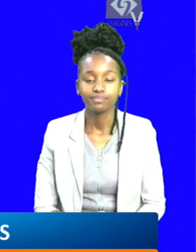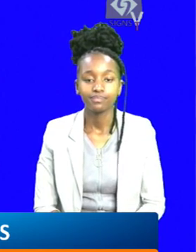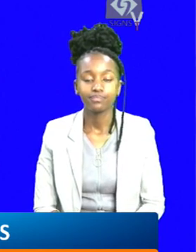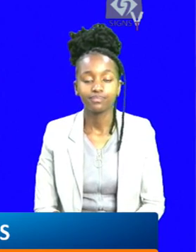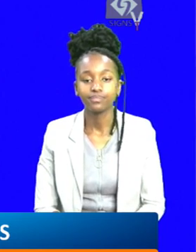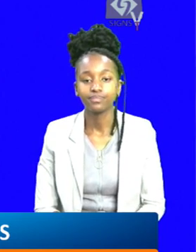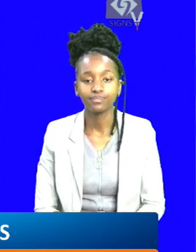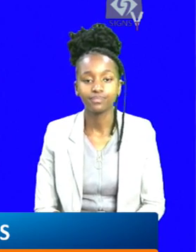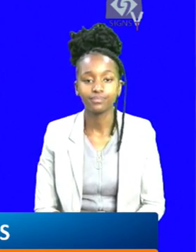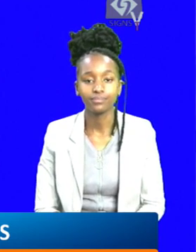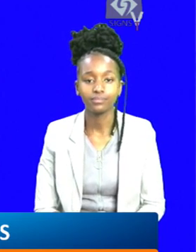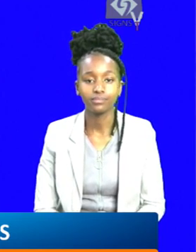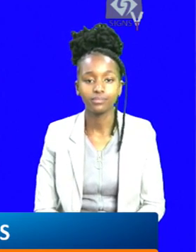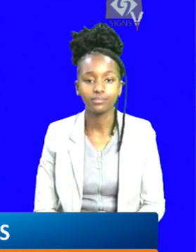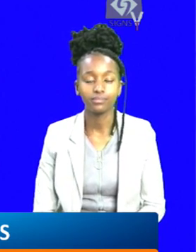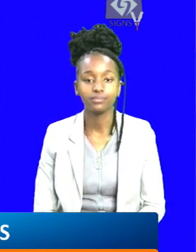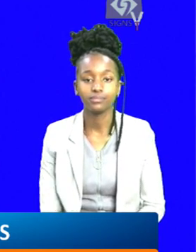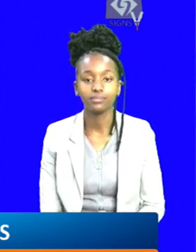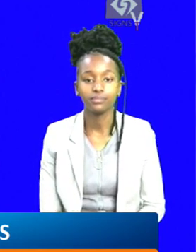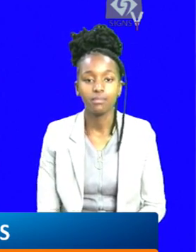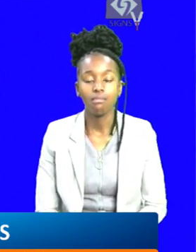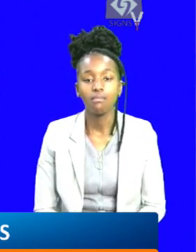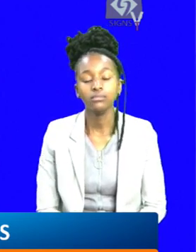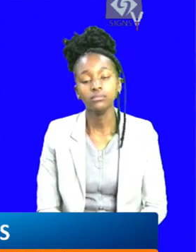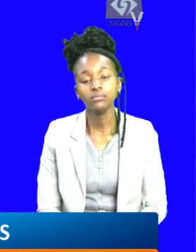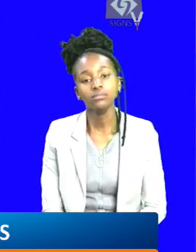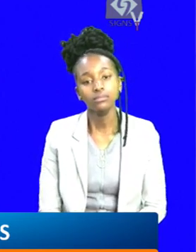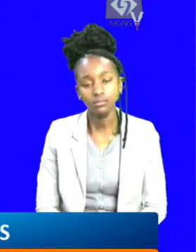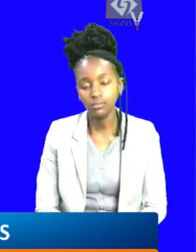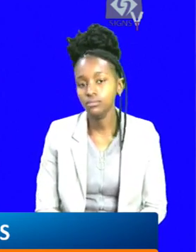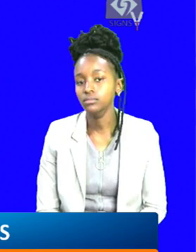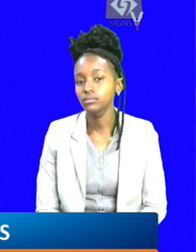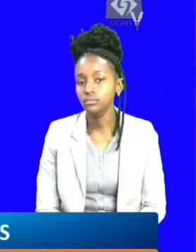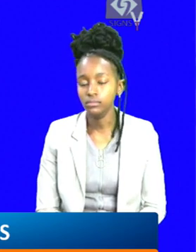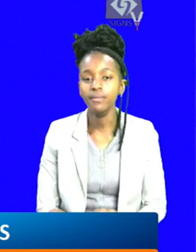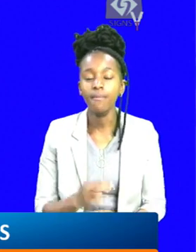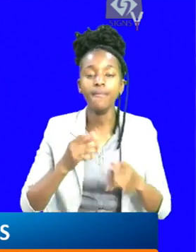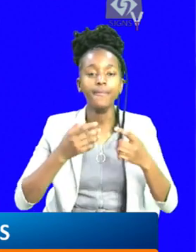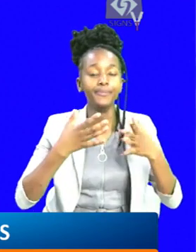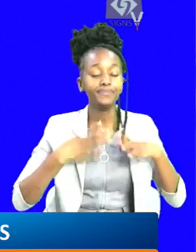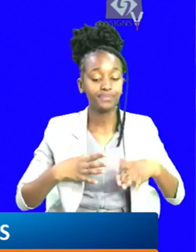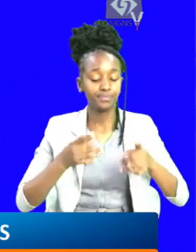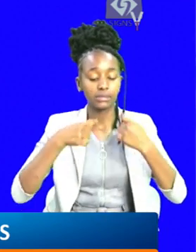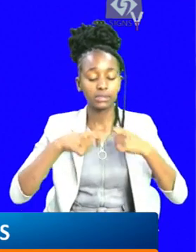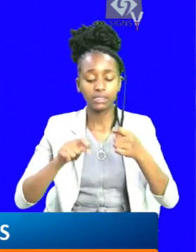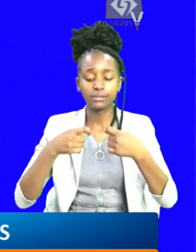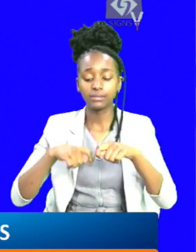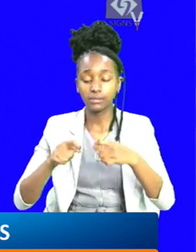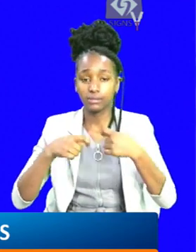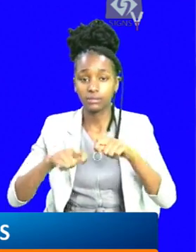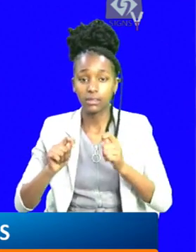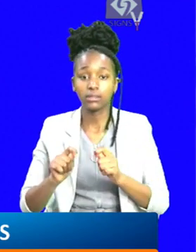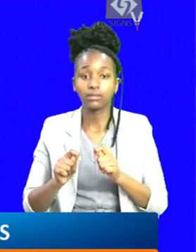and prosecution, resulting in hundreds of deaths in the forest. No one will be